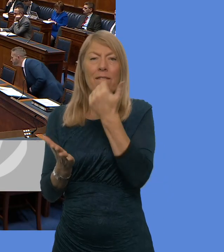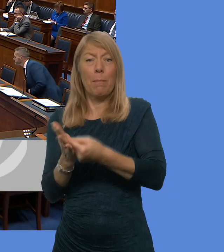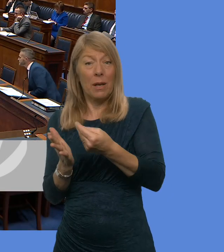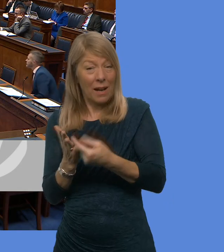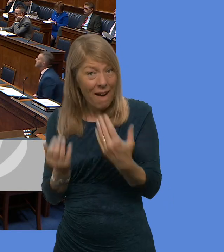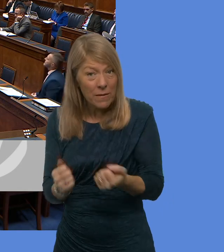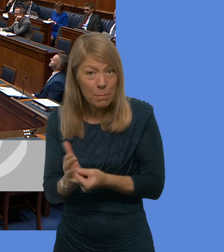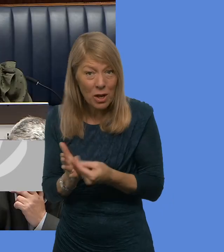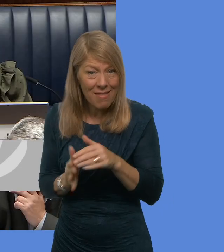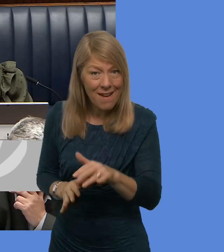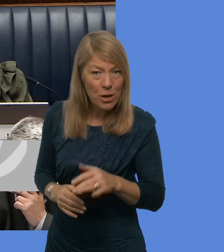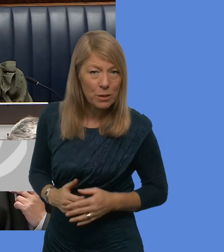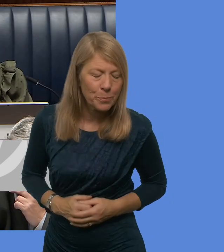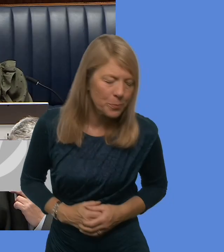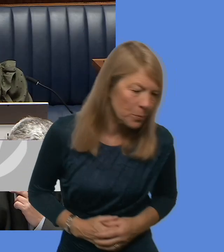Minister.